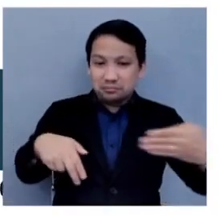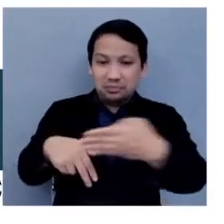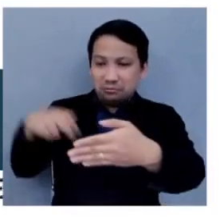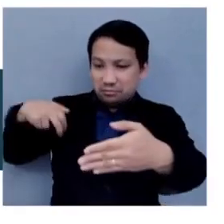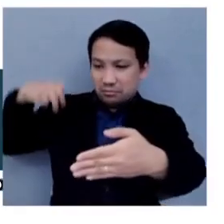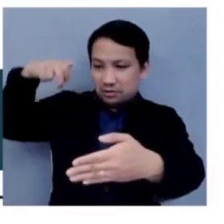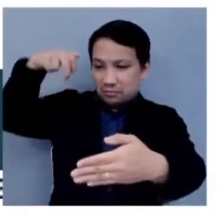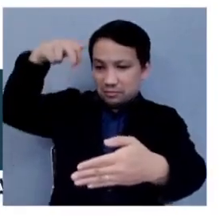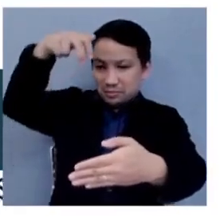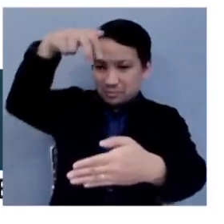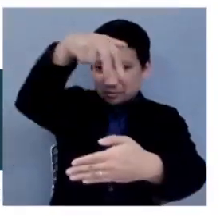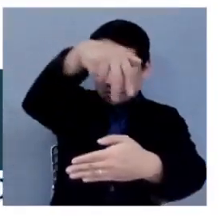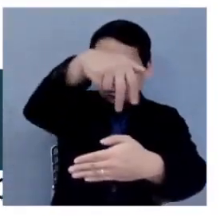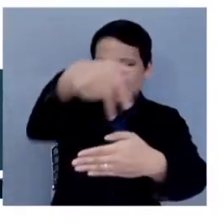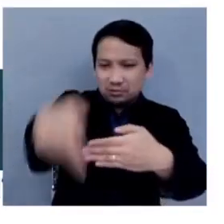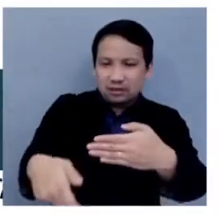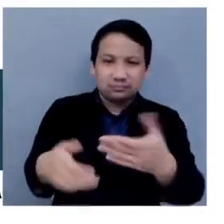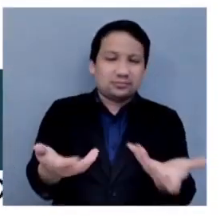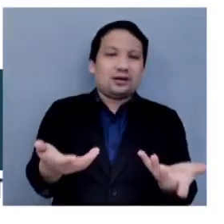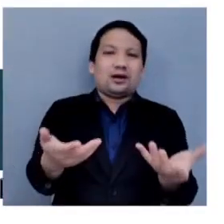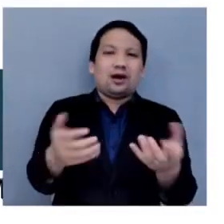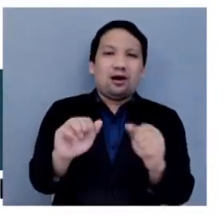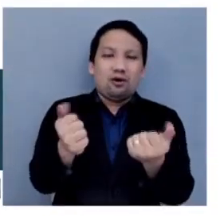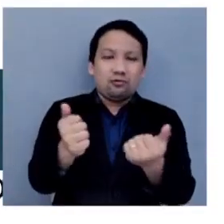to their docking point,